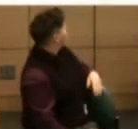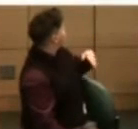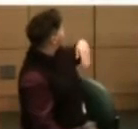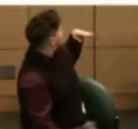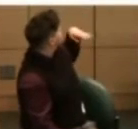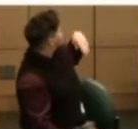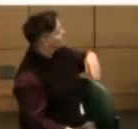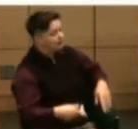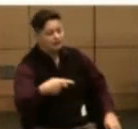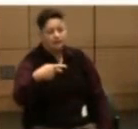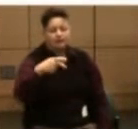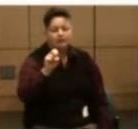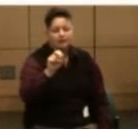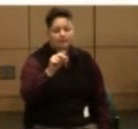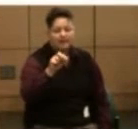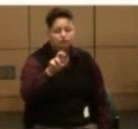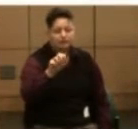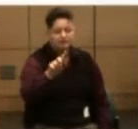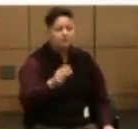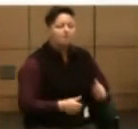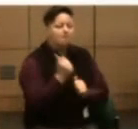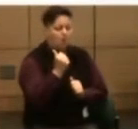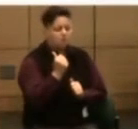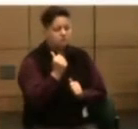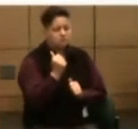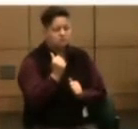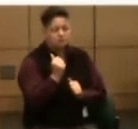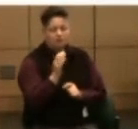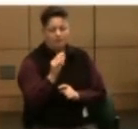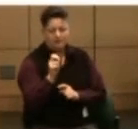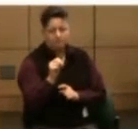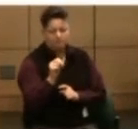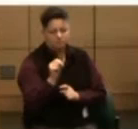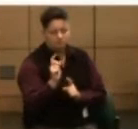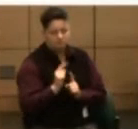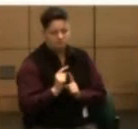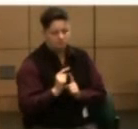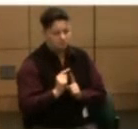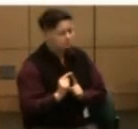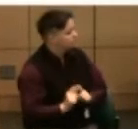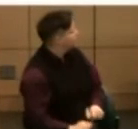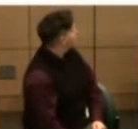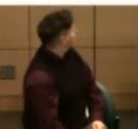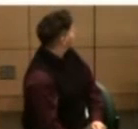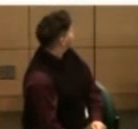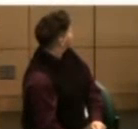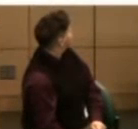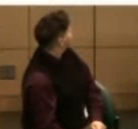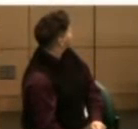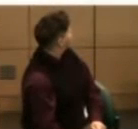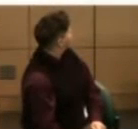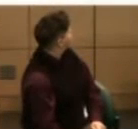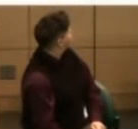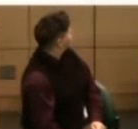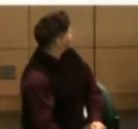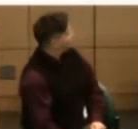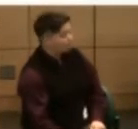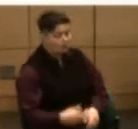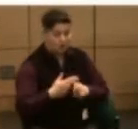syndrome, but it's very hard to say that it's a